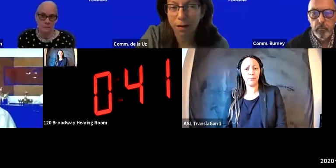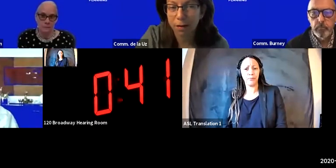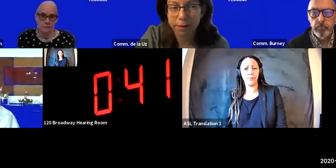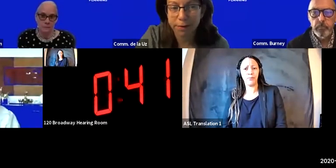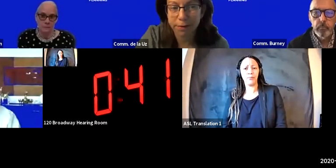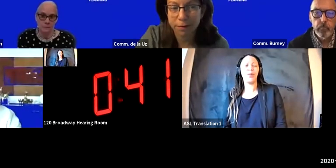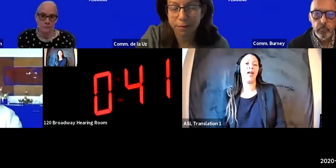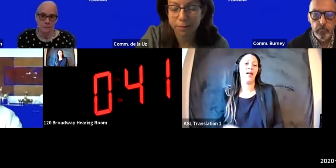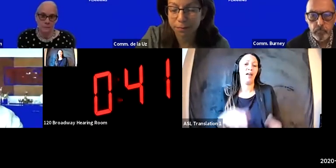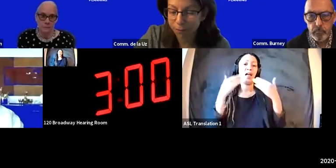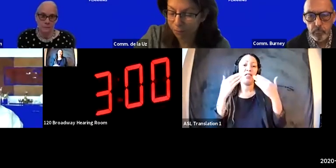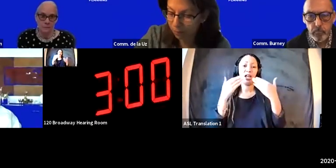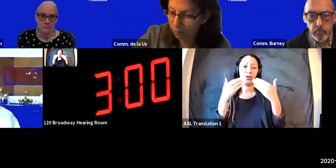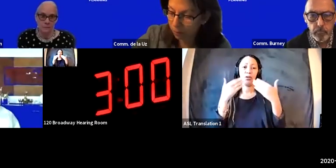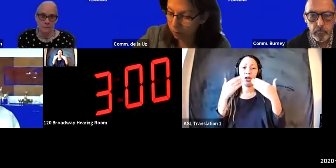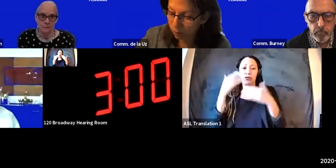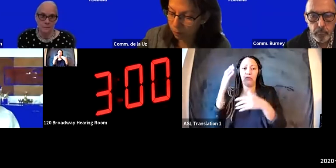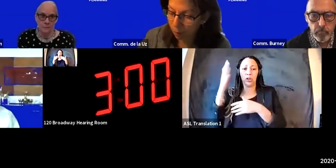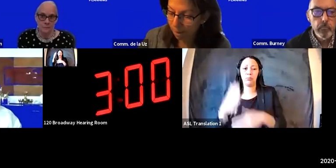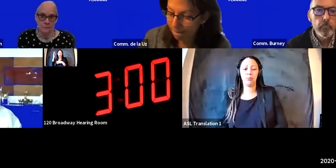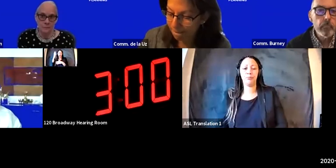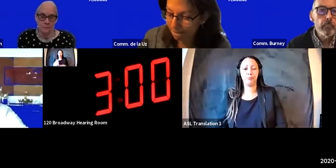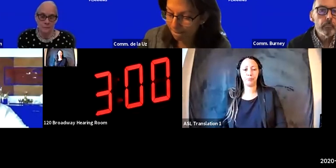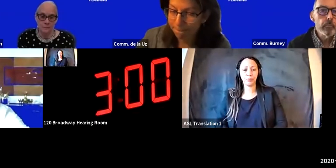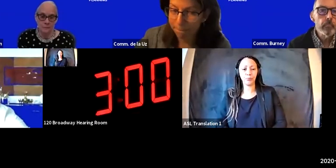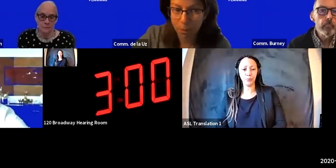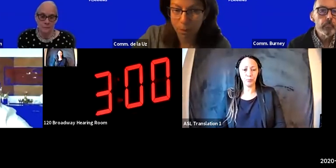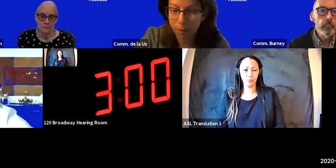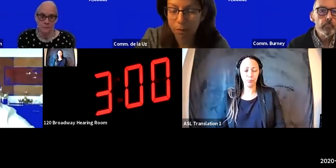Thank you, Ms. Atwood. Thank you for your testimony.